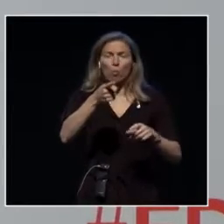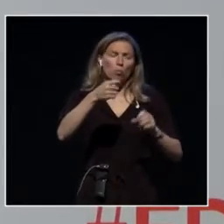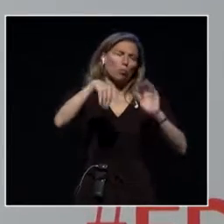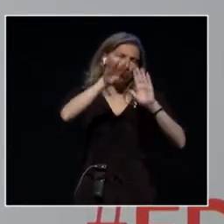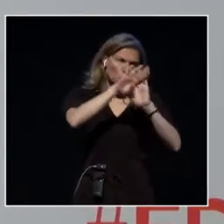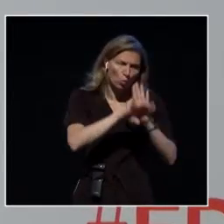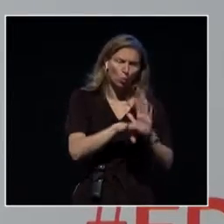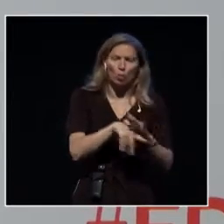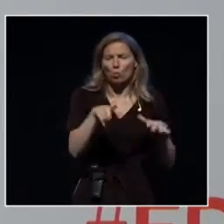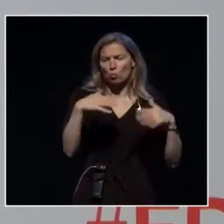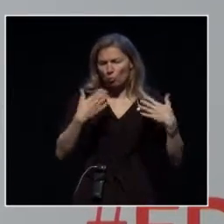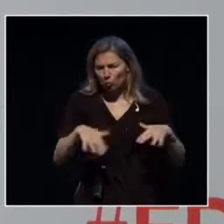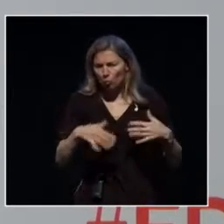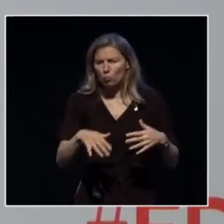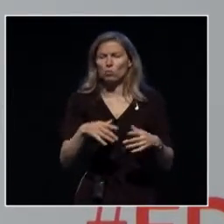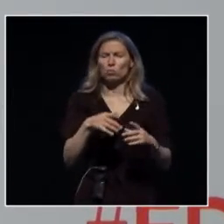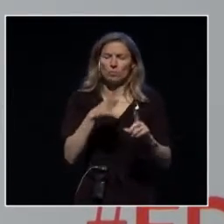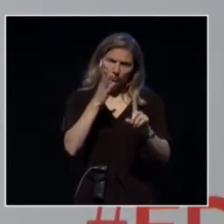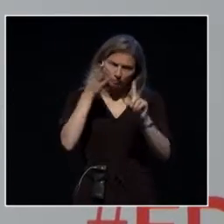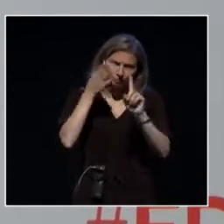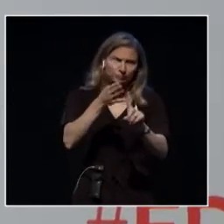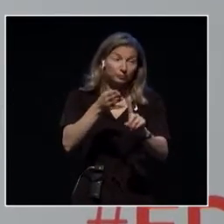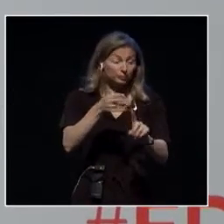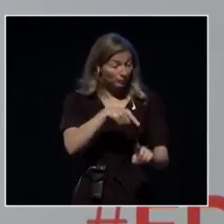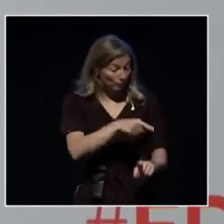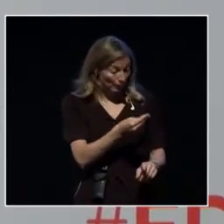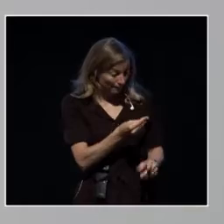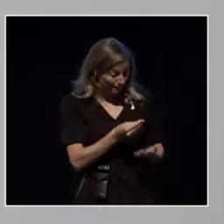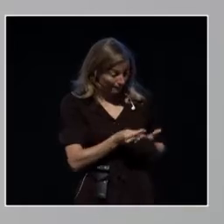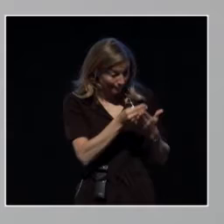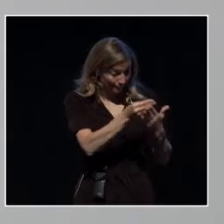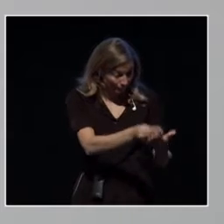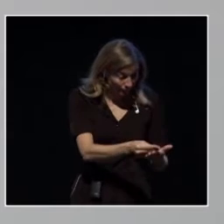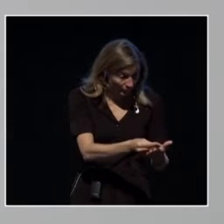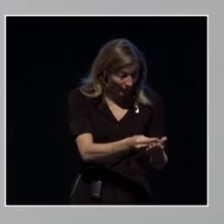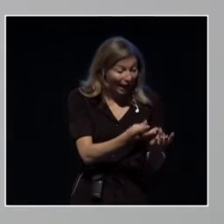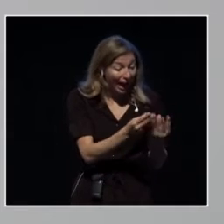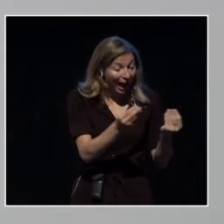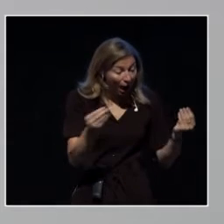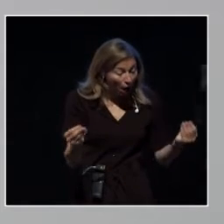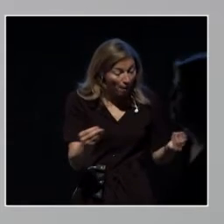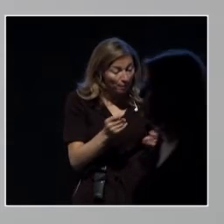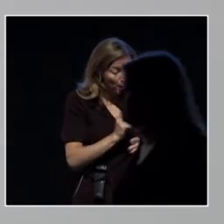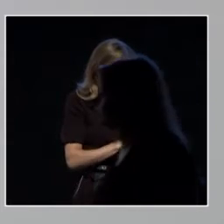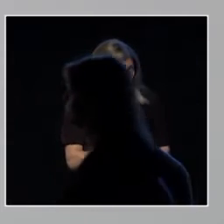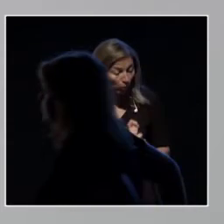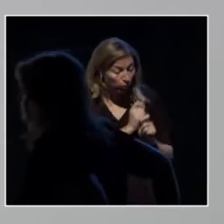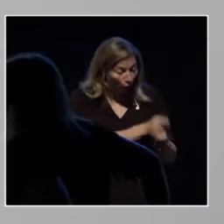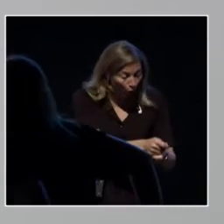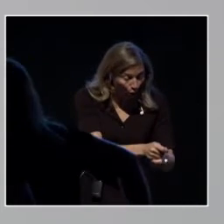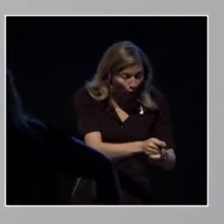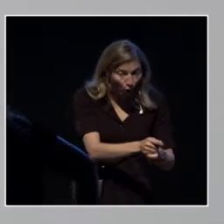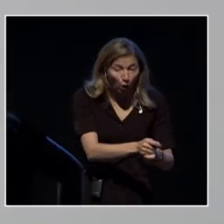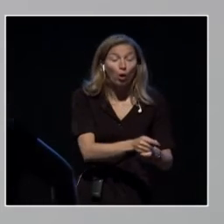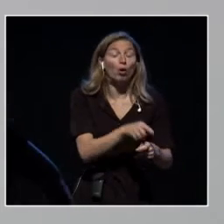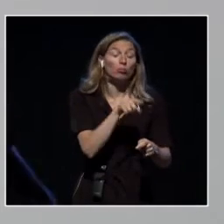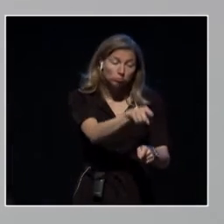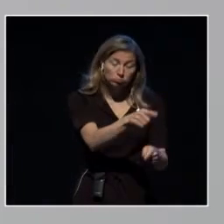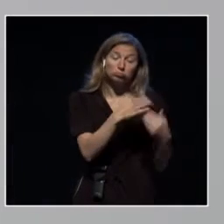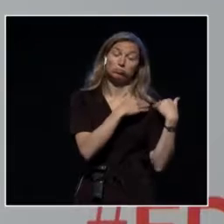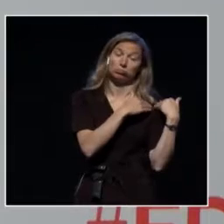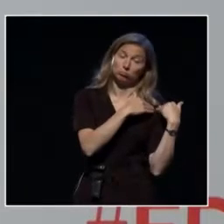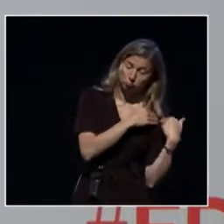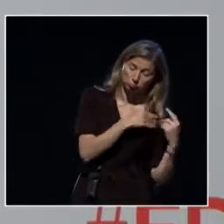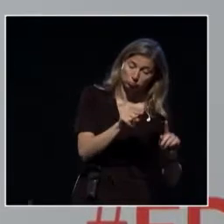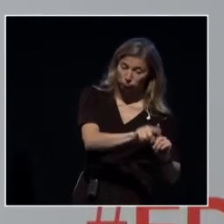responsibility of every staff is to make sure the borrower, how many borrowers he or she is serving, every child in his school. That's his responsibility or her